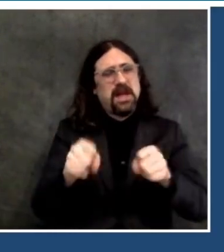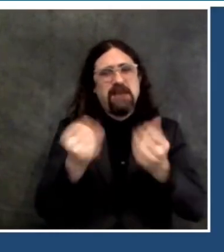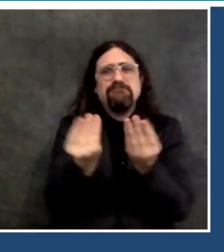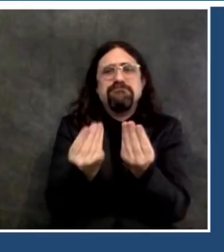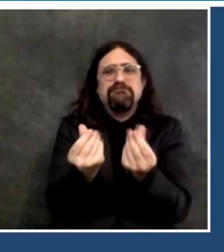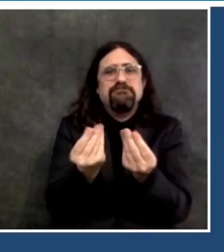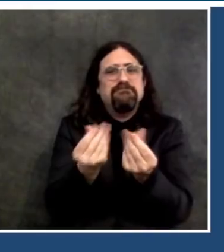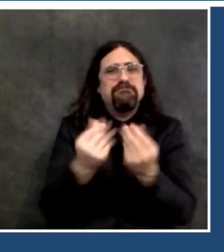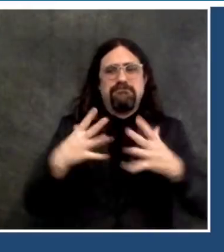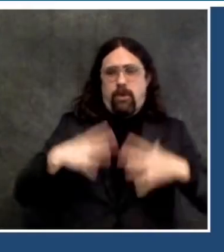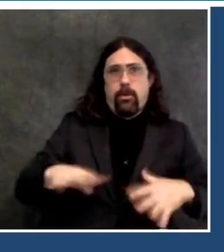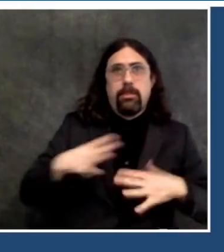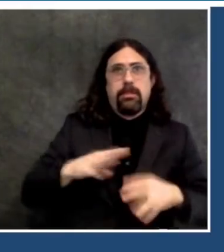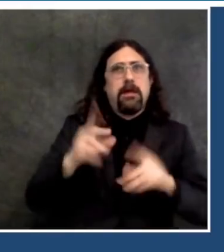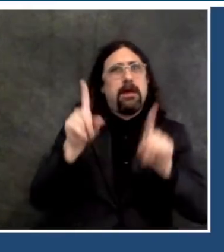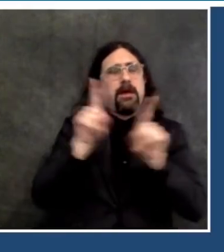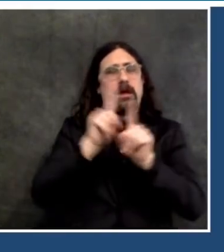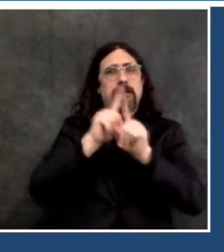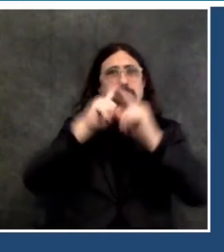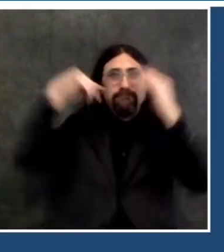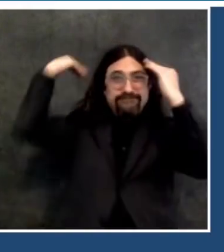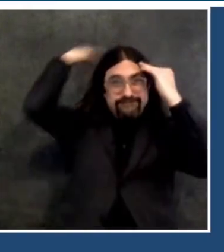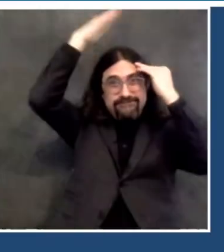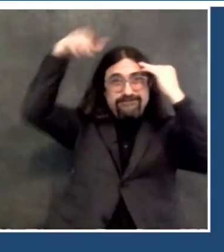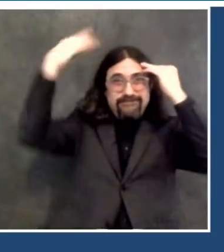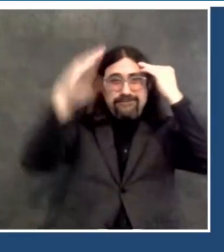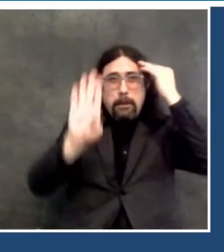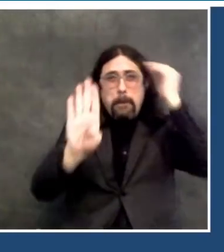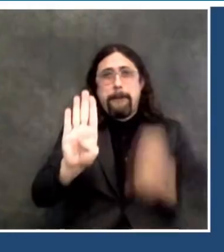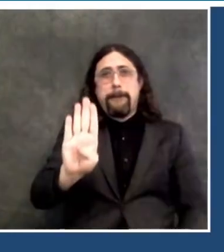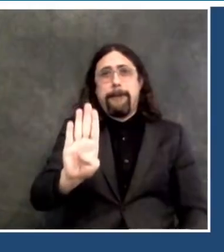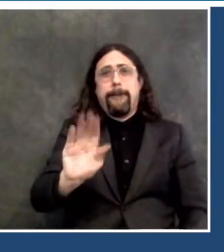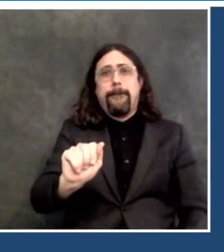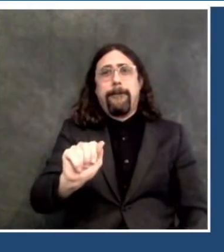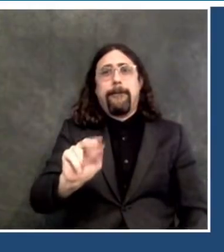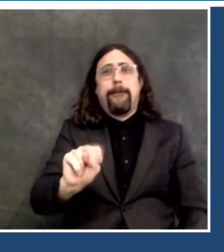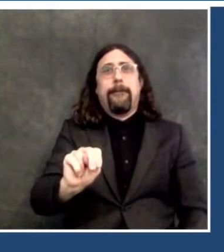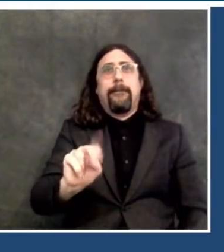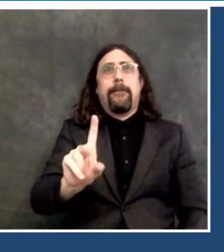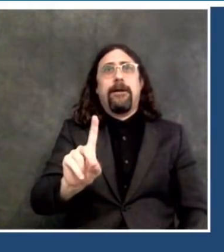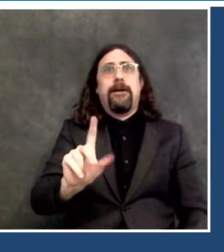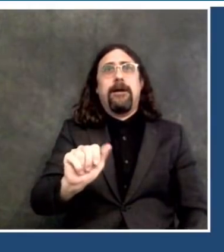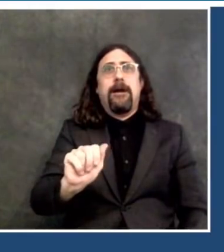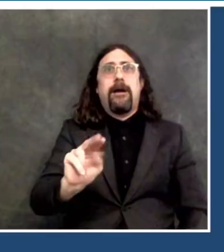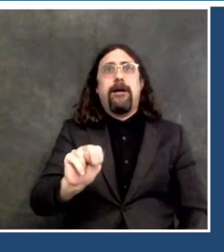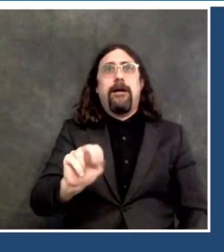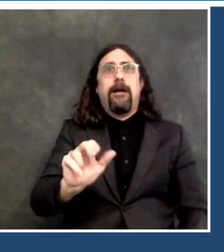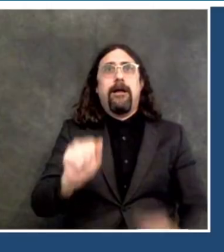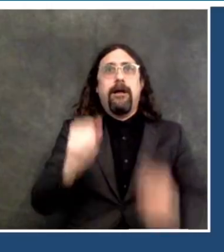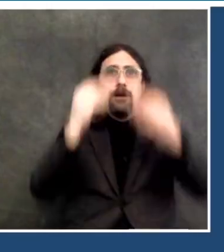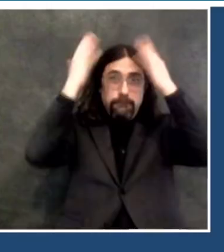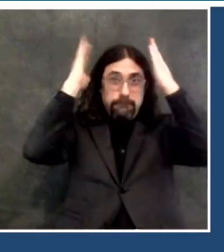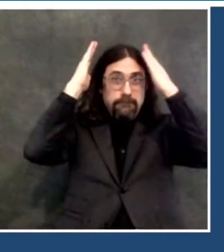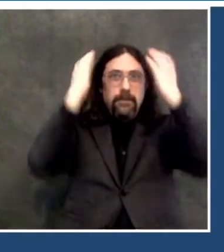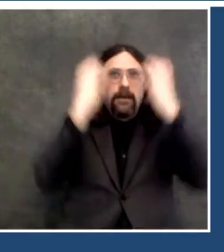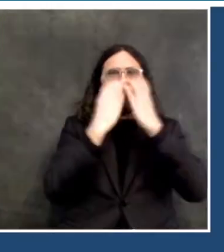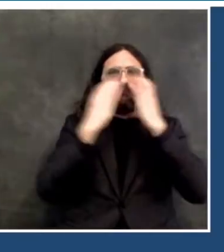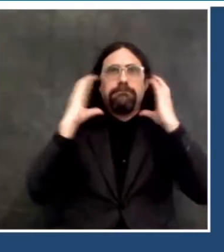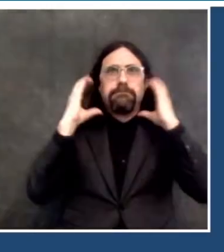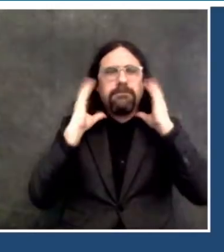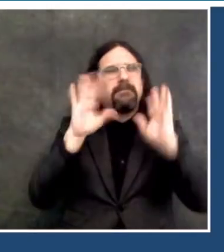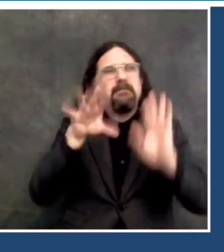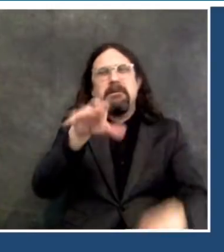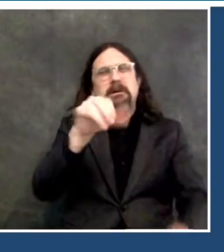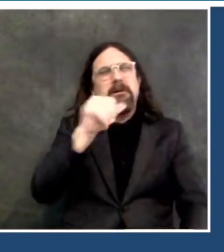not need to be a professional surgical mask. In fact, we don't want you to use the kinds